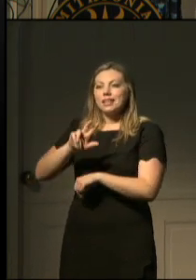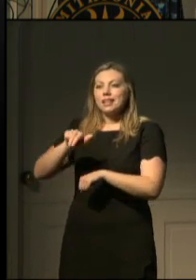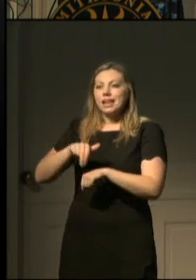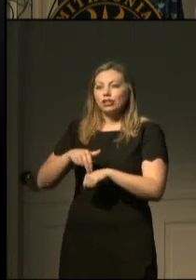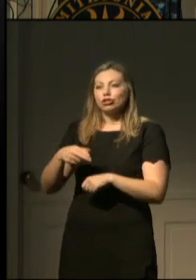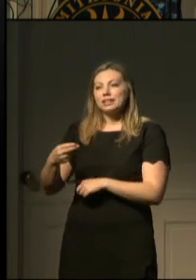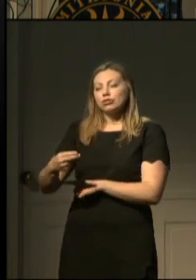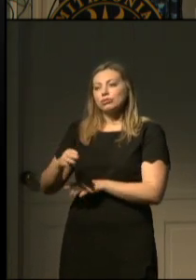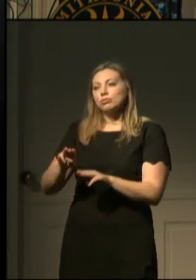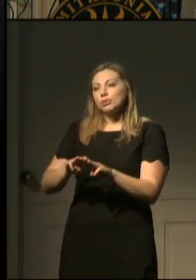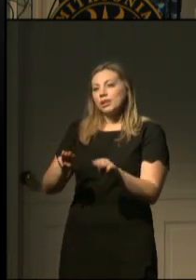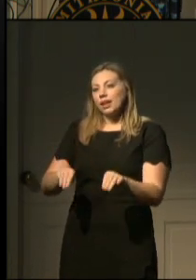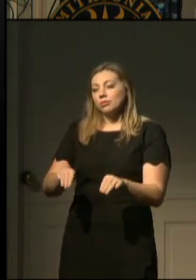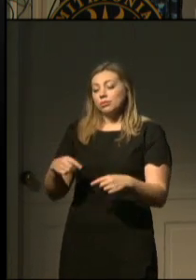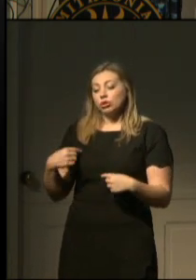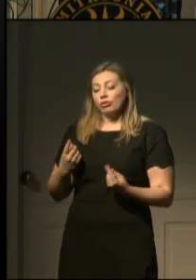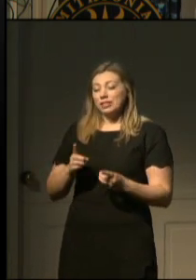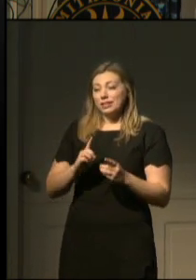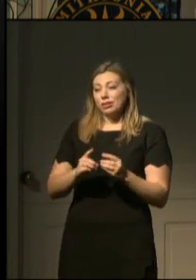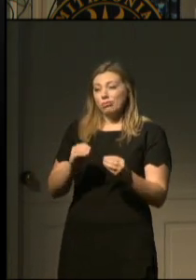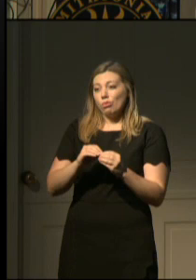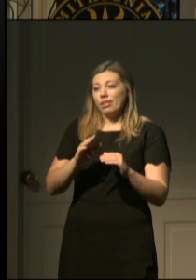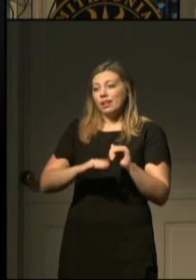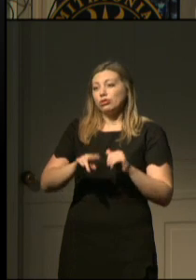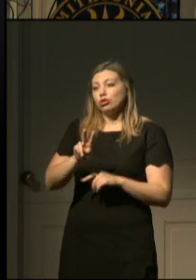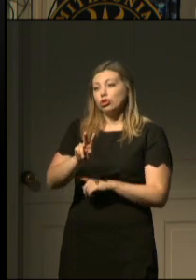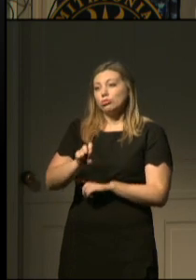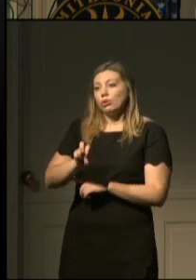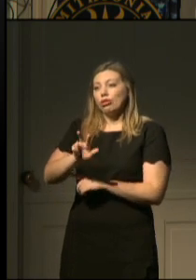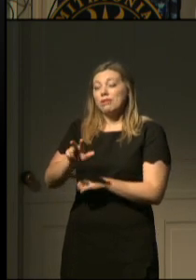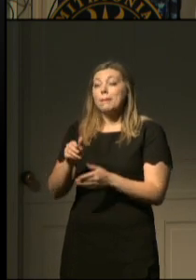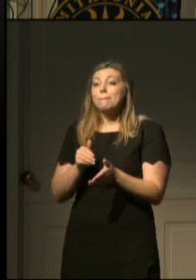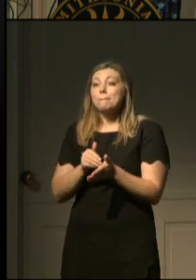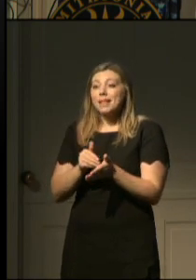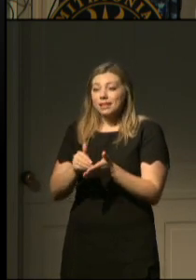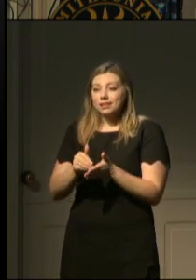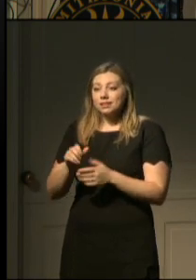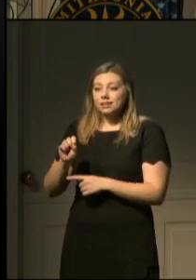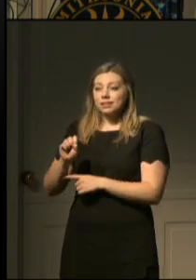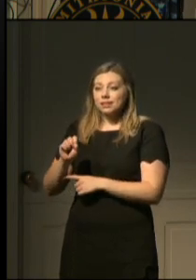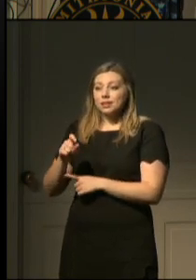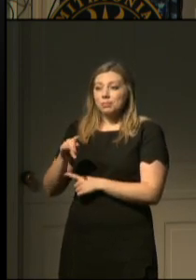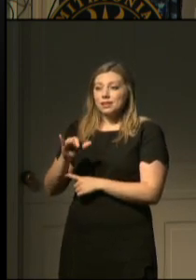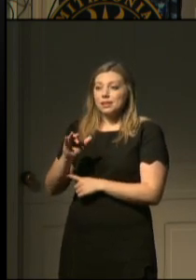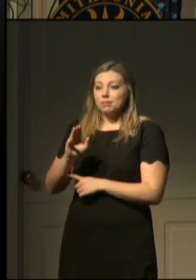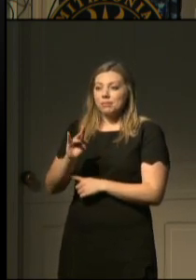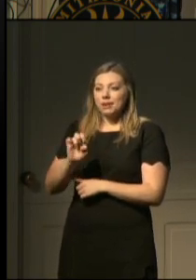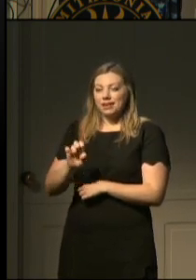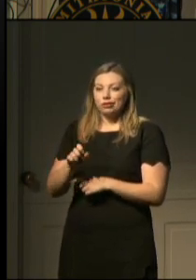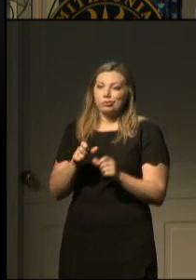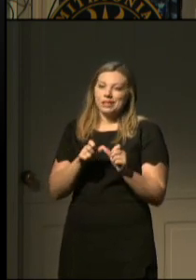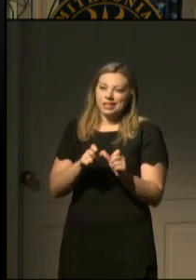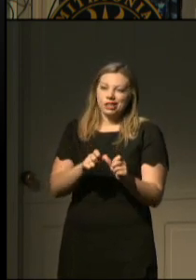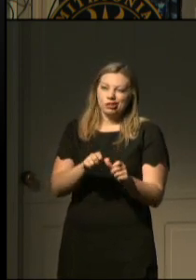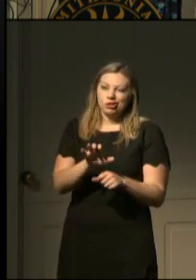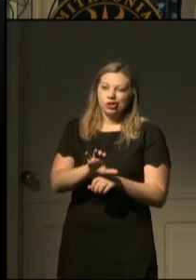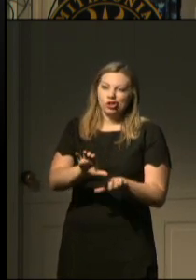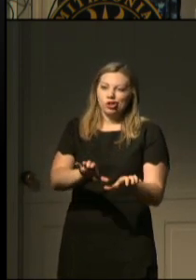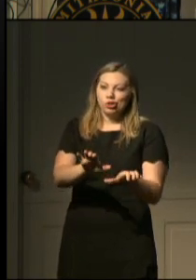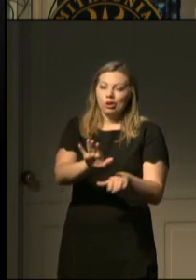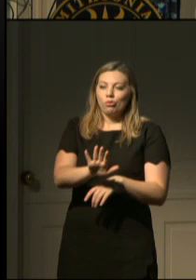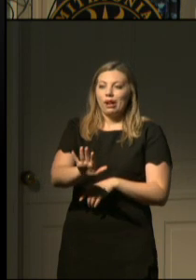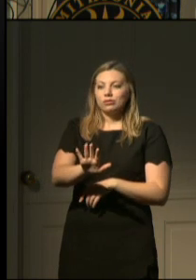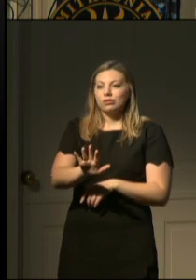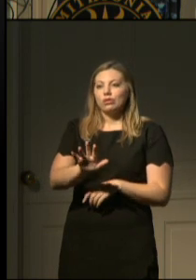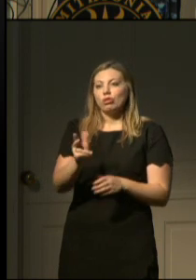we've digitized over 2.3 million of the specimens and continue at a rate of approximately 3,400 a day. This